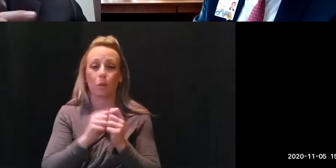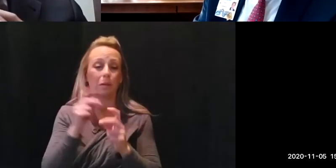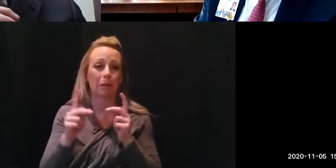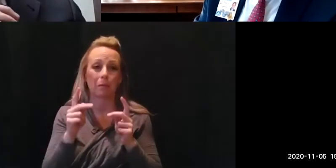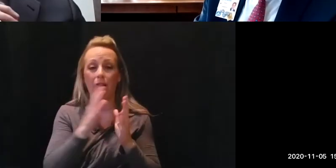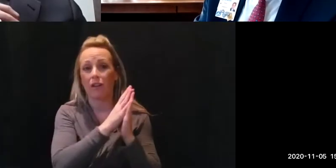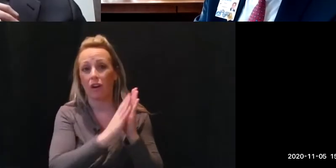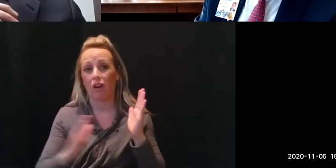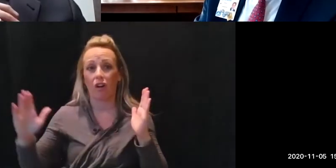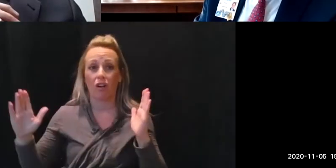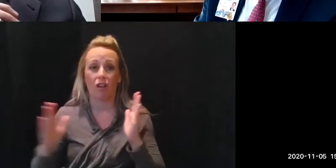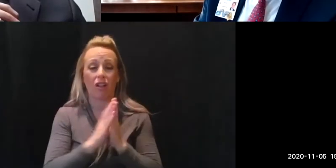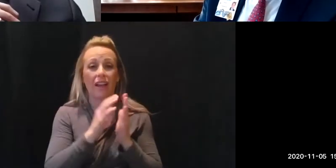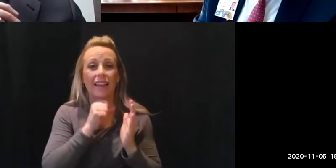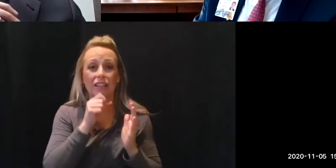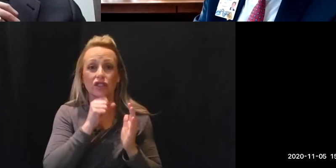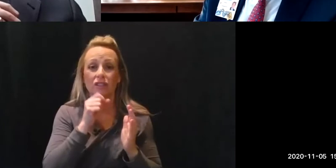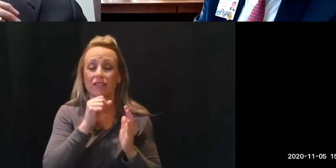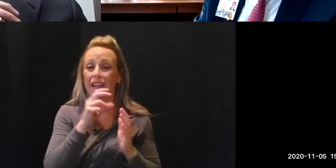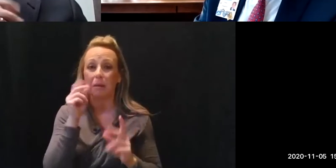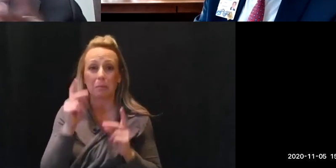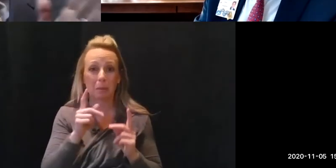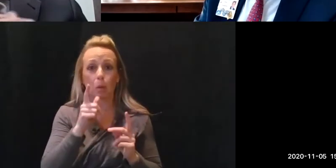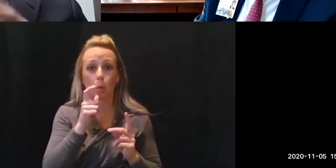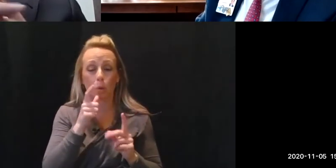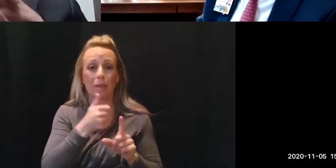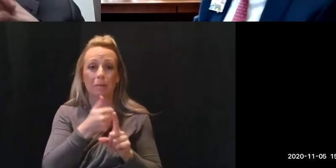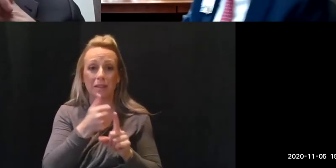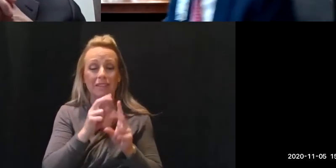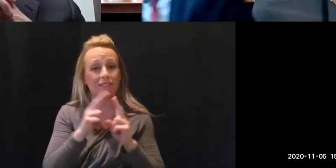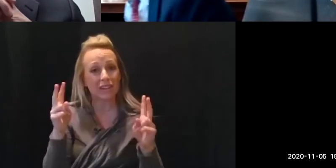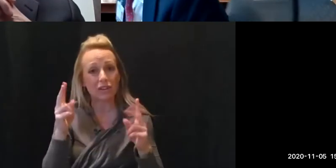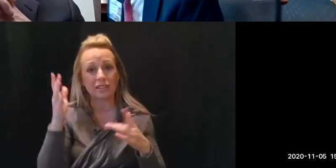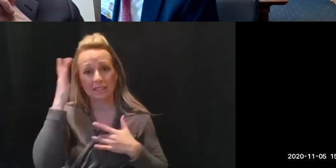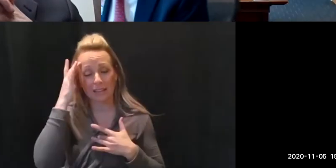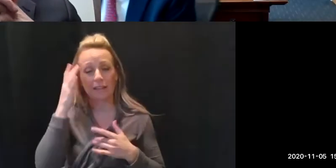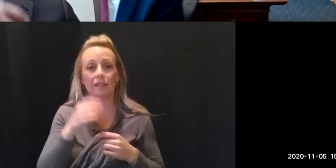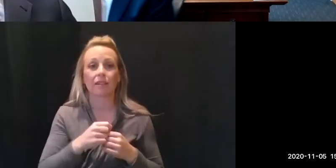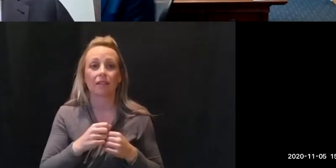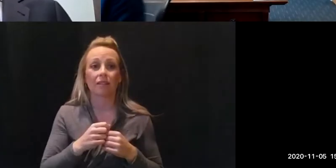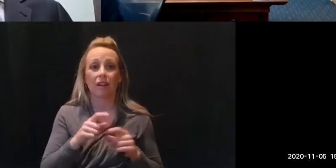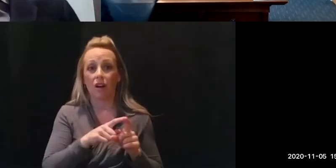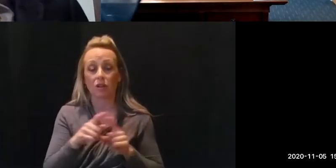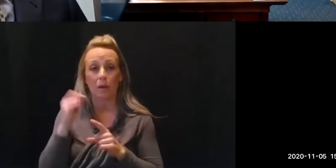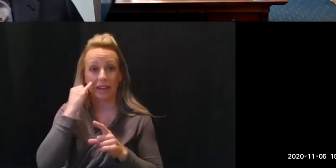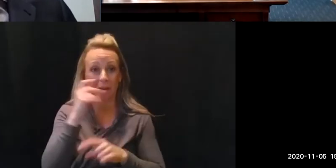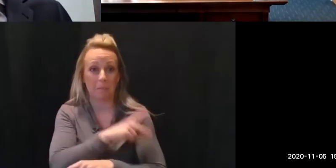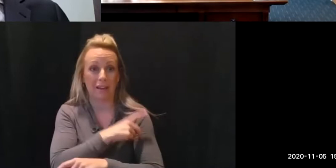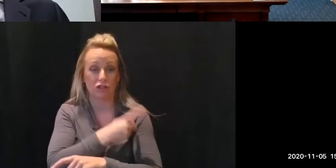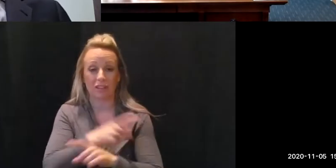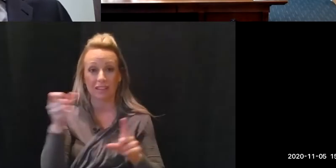ages and people who are very, very sick. We also know from our experience that when a patient is hospitalized with